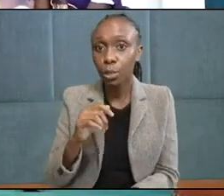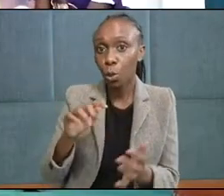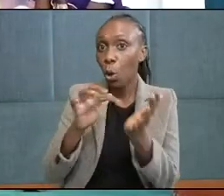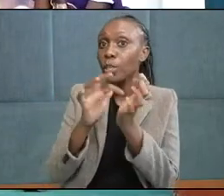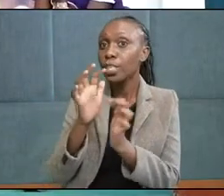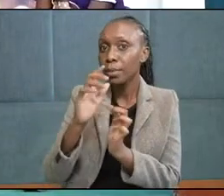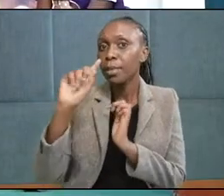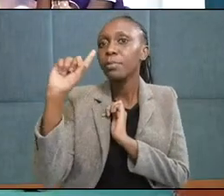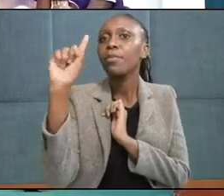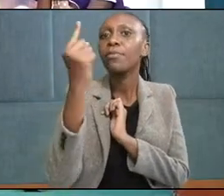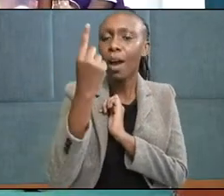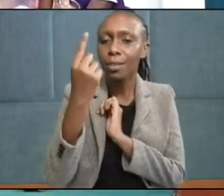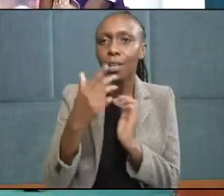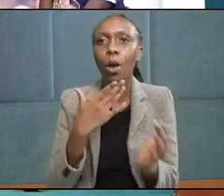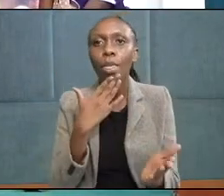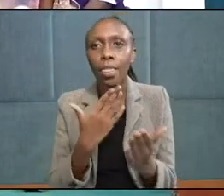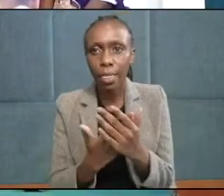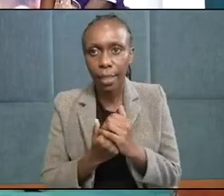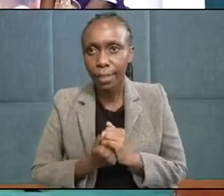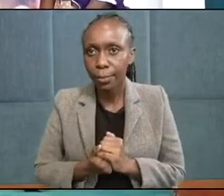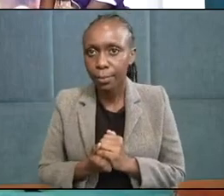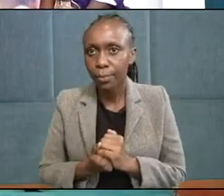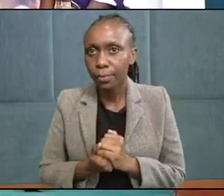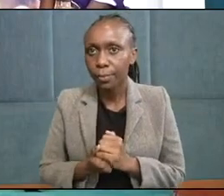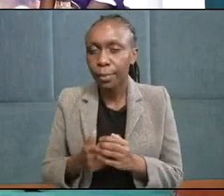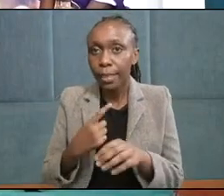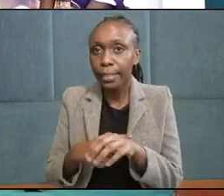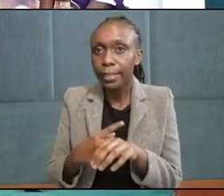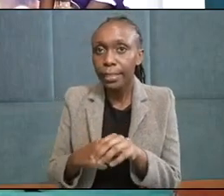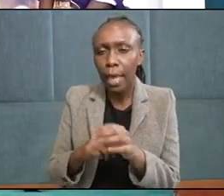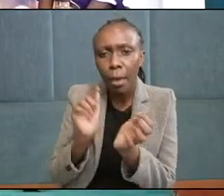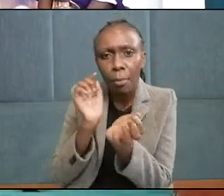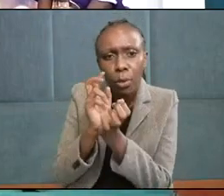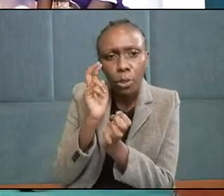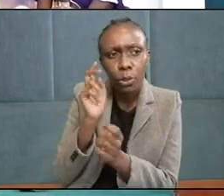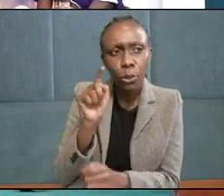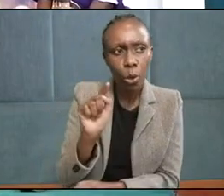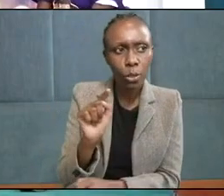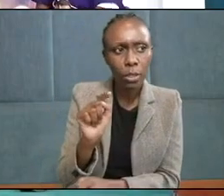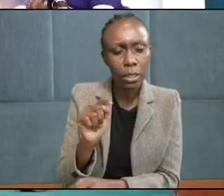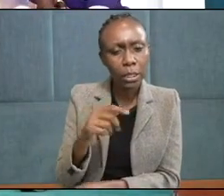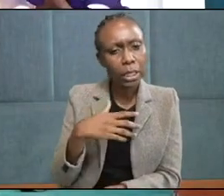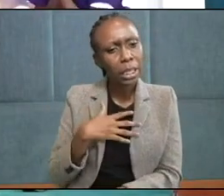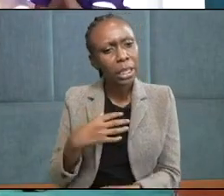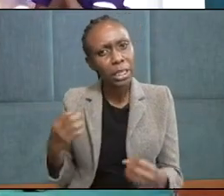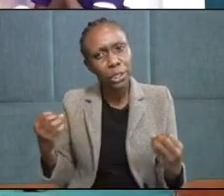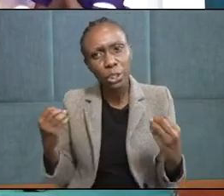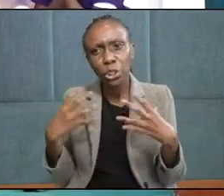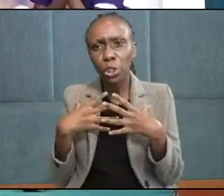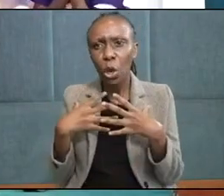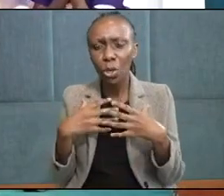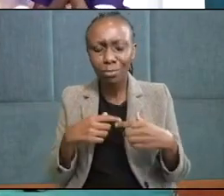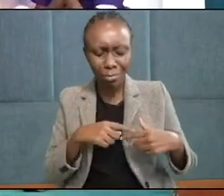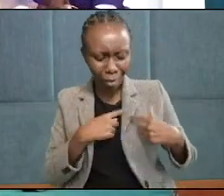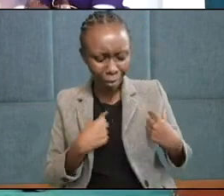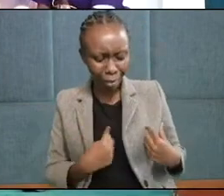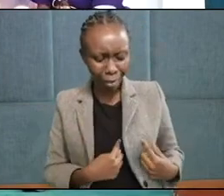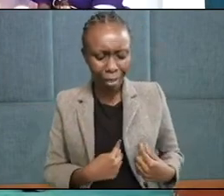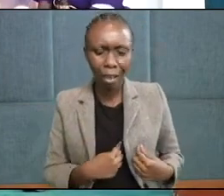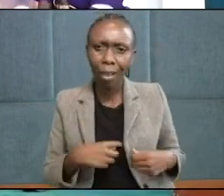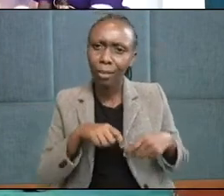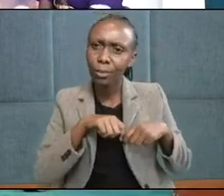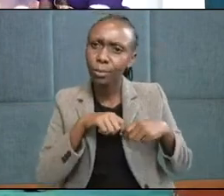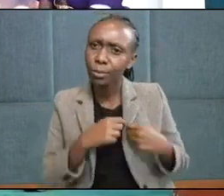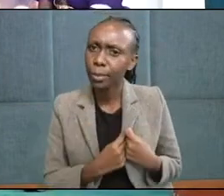our lives. Thank you. So when Paul saw this, he was very troubled in his heart. He was